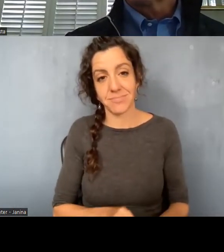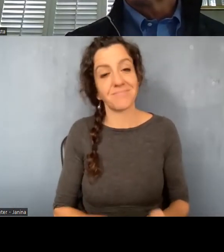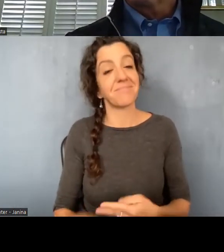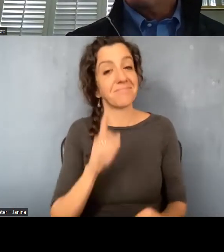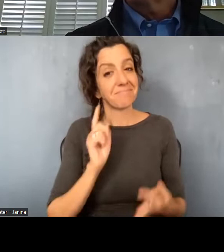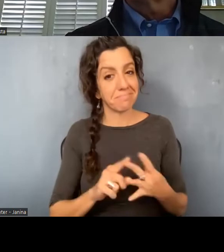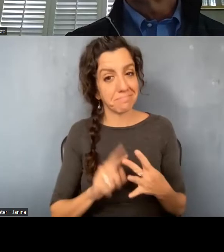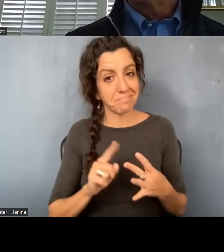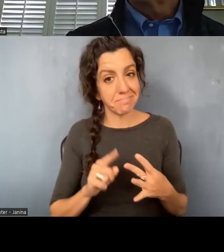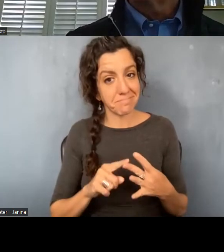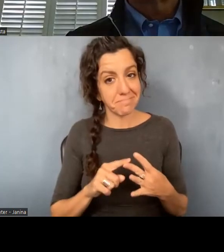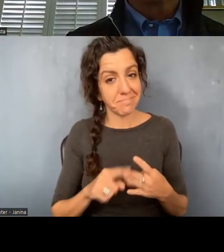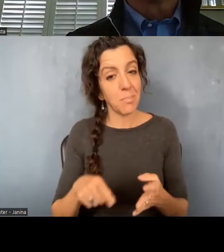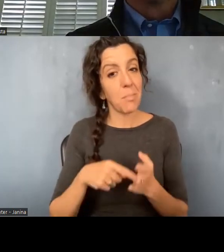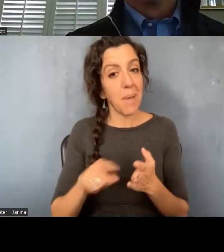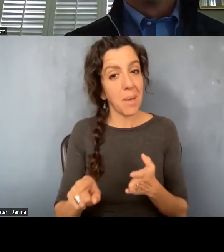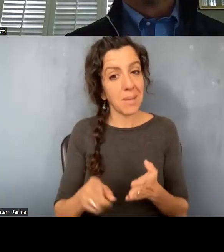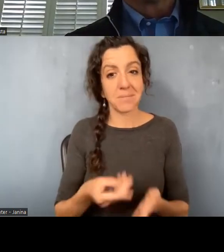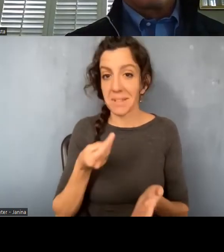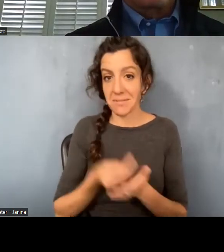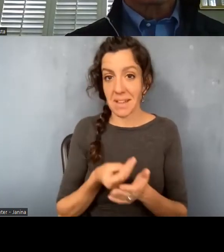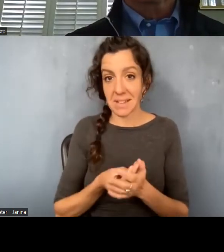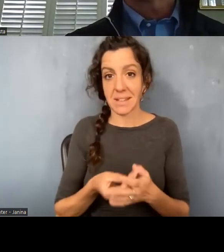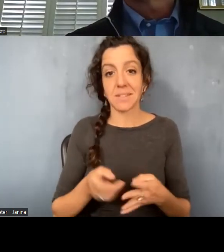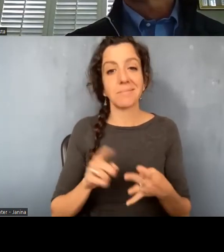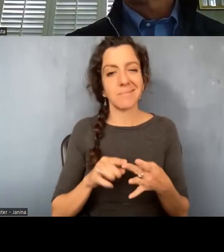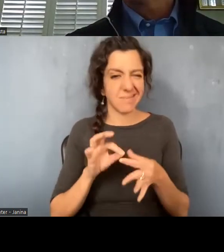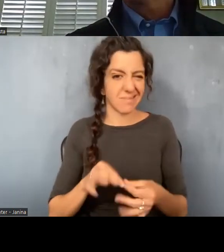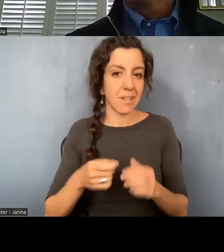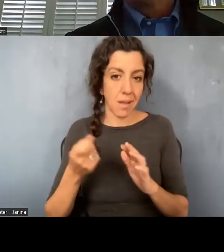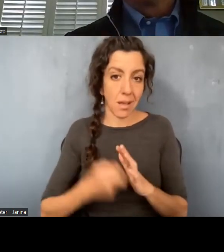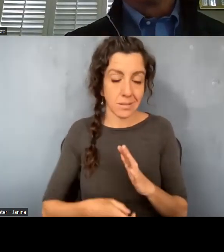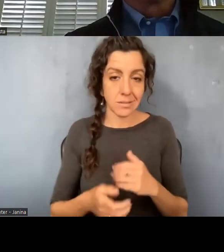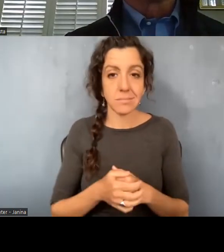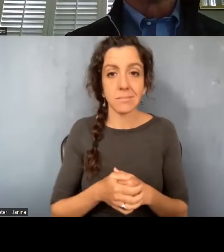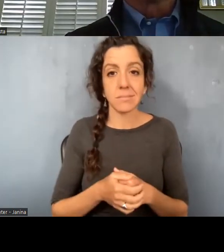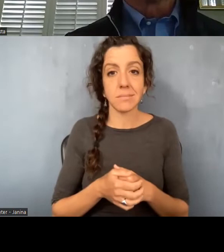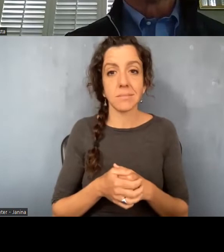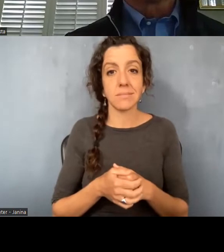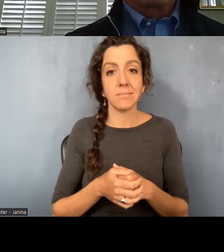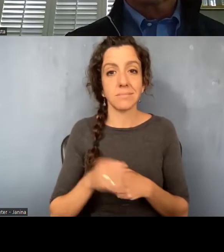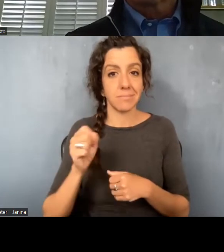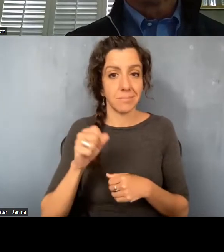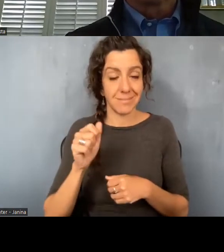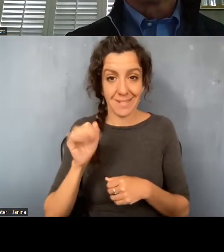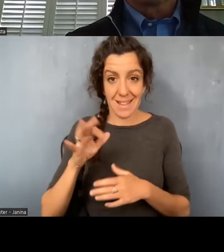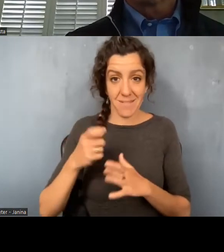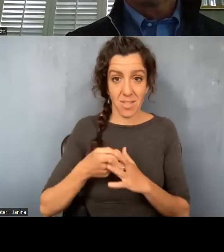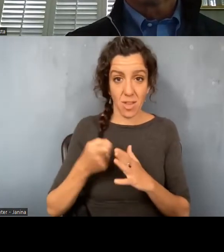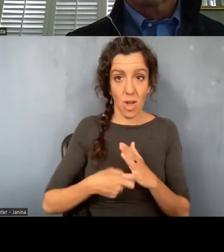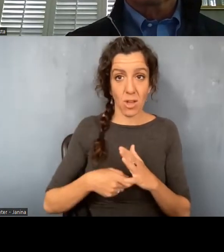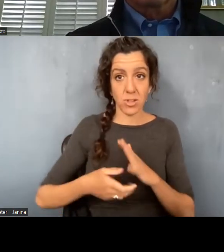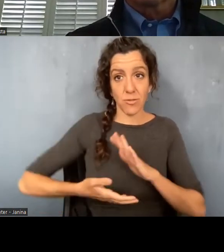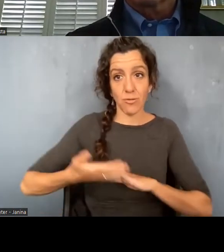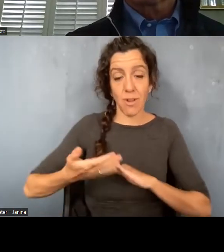was payment and funding to cover cost, for example. Certainly the cost of running a